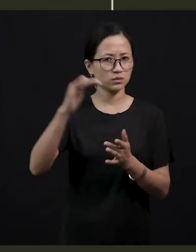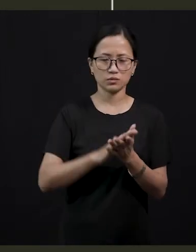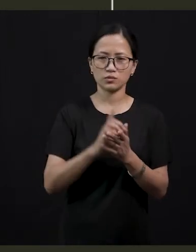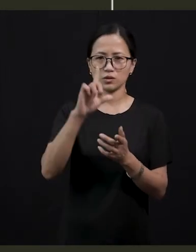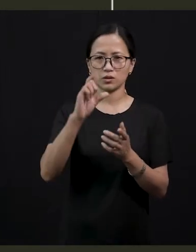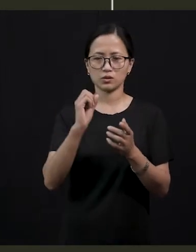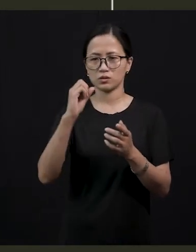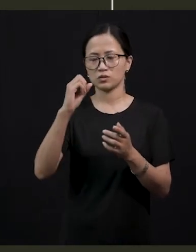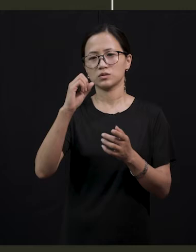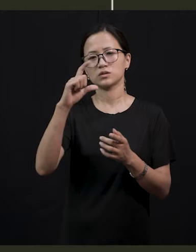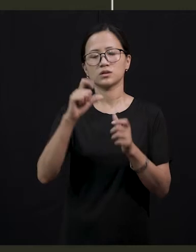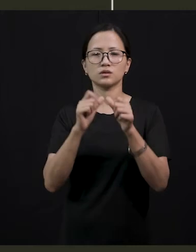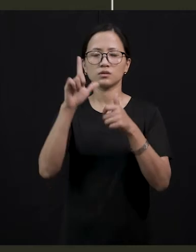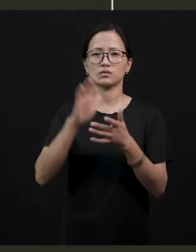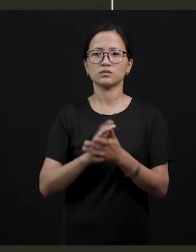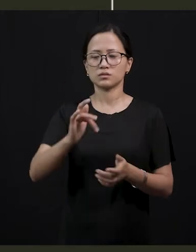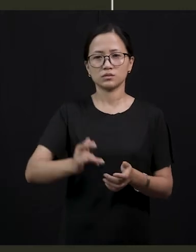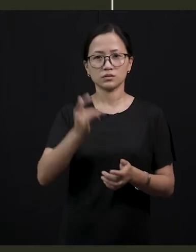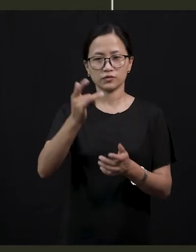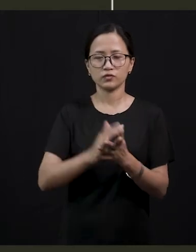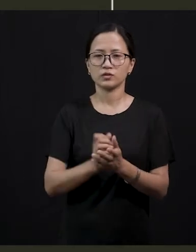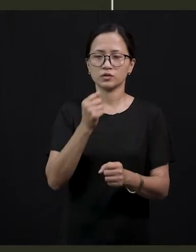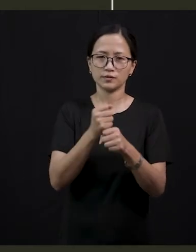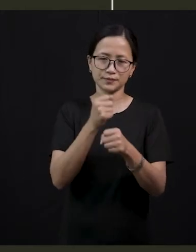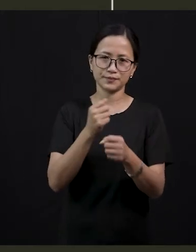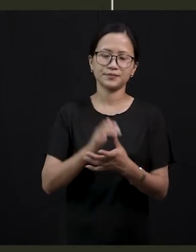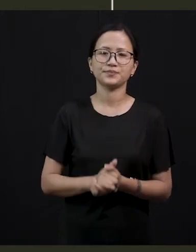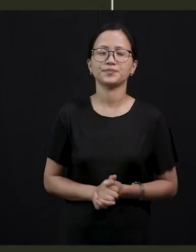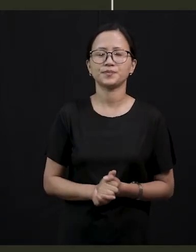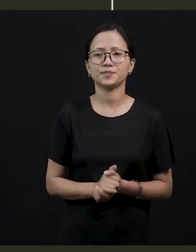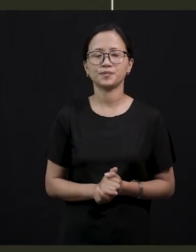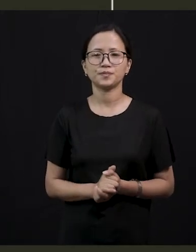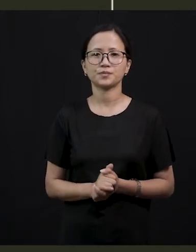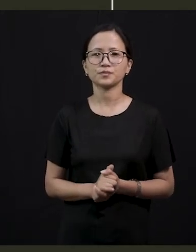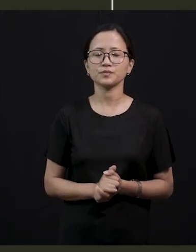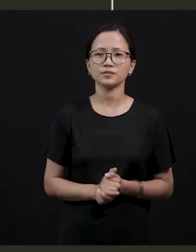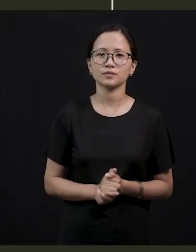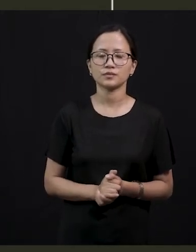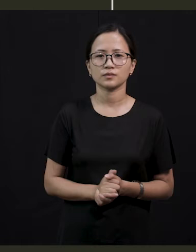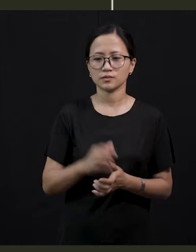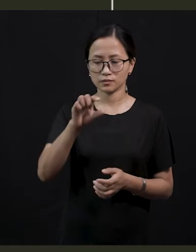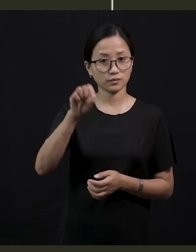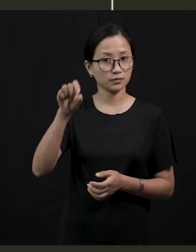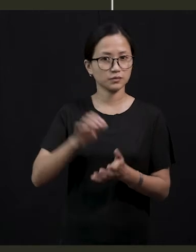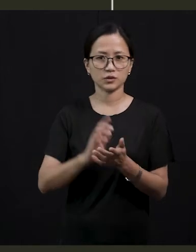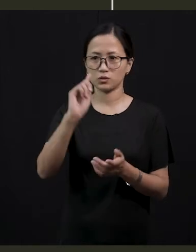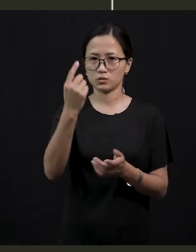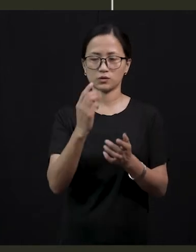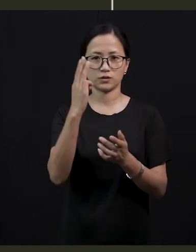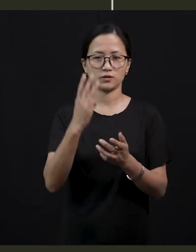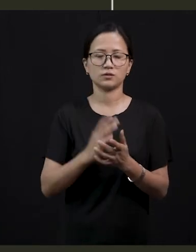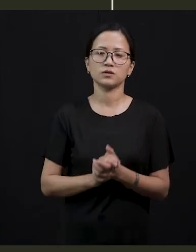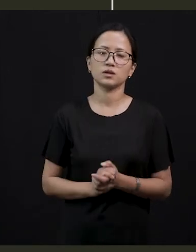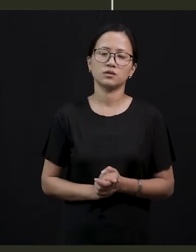there are panchayats, that is the local self-government. So people from local bodies are also going to be electing 1/3.